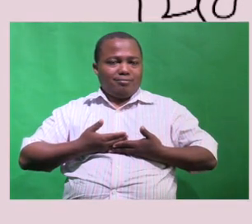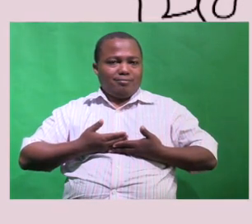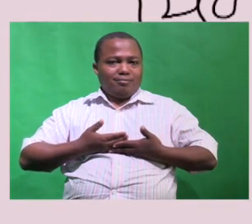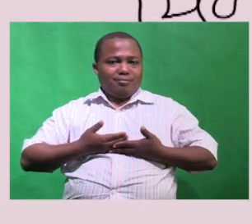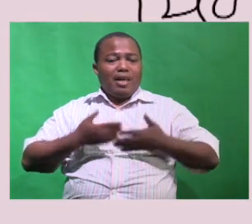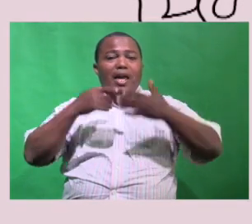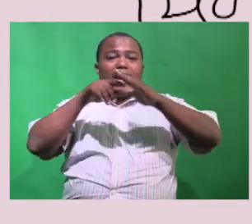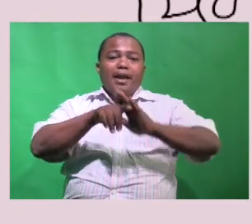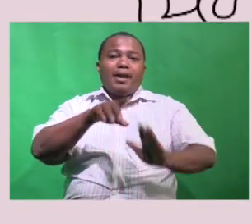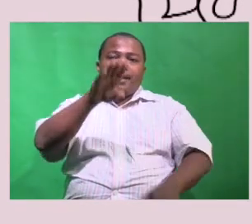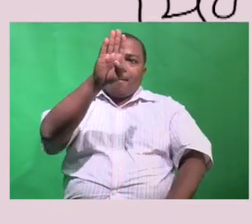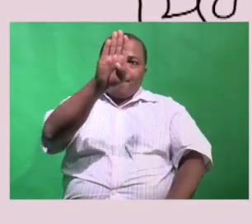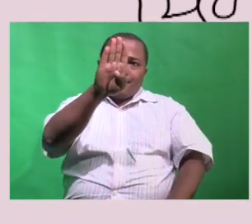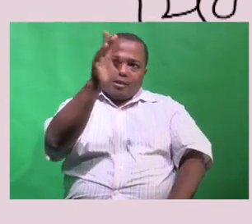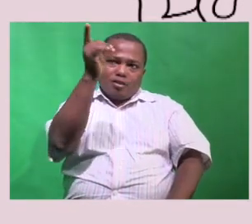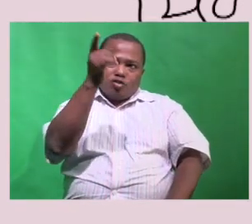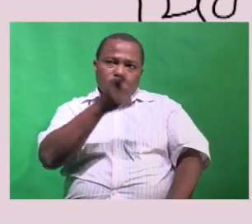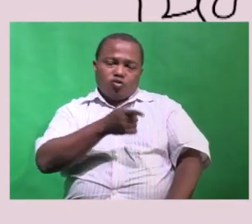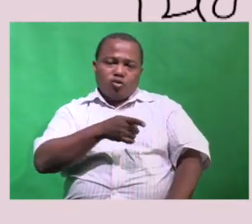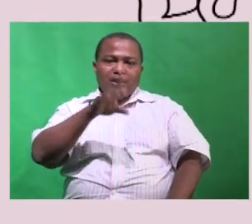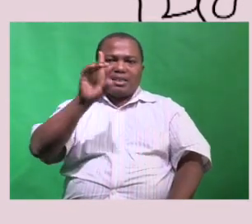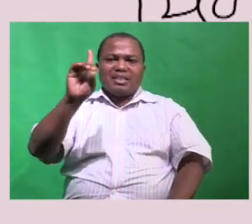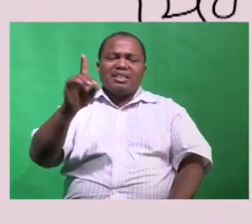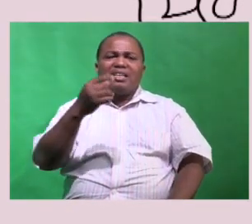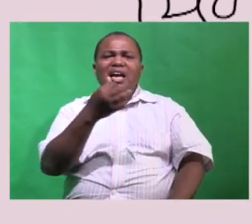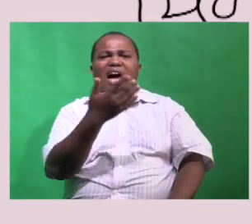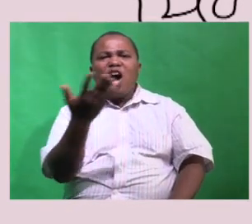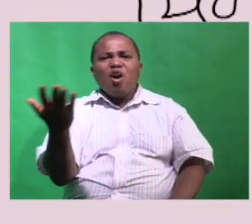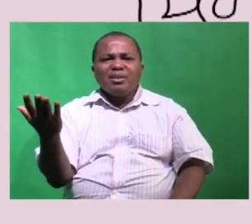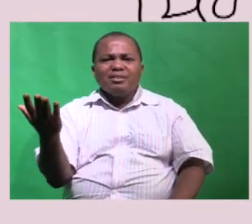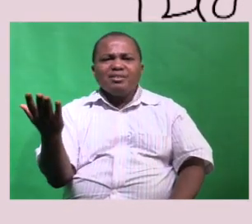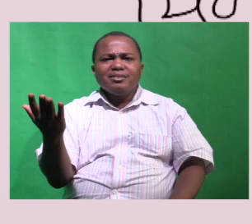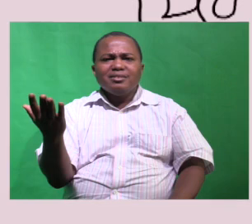BD. How much?